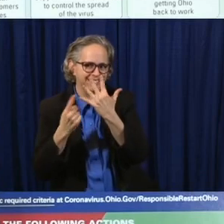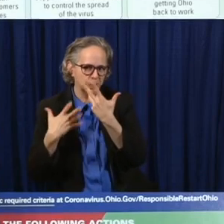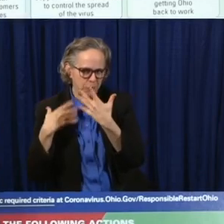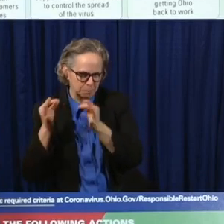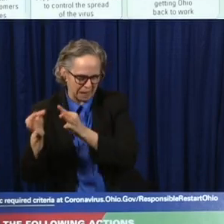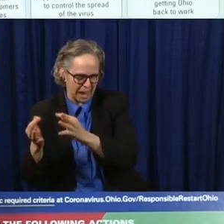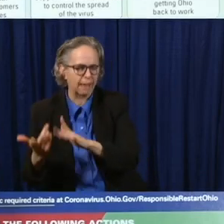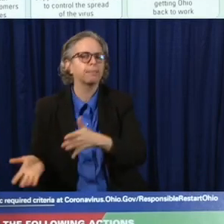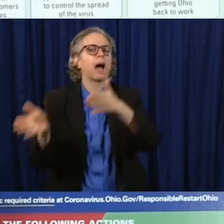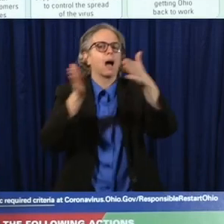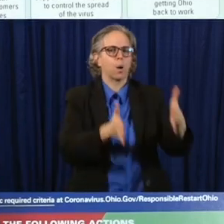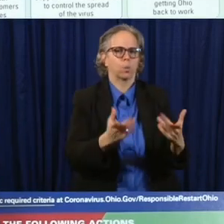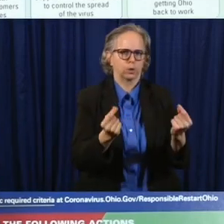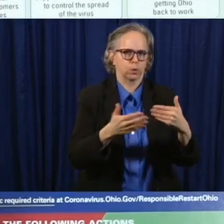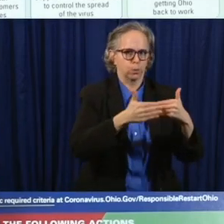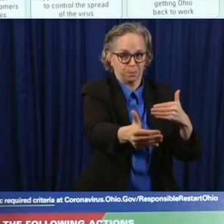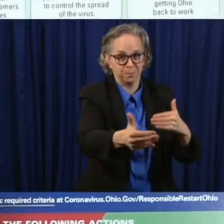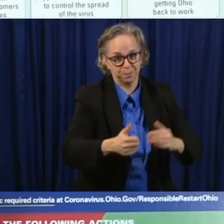I want to talk,